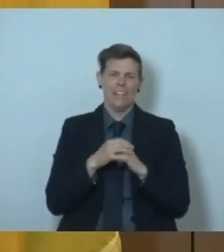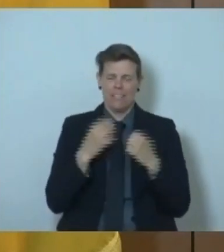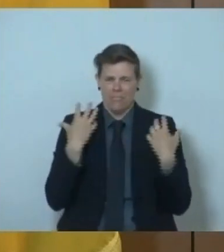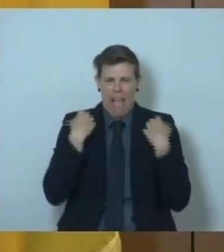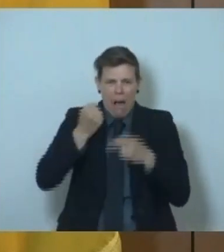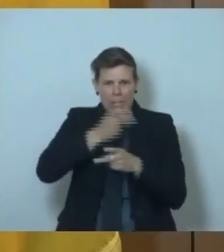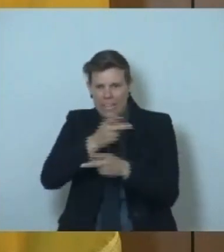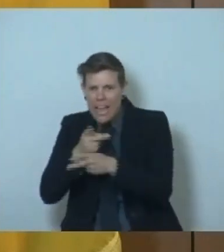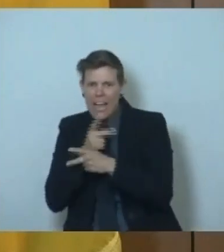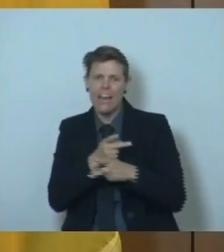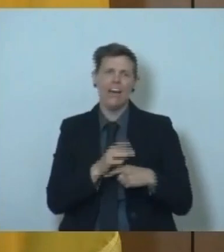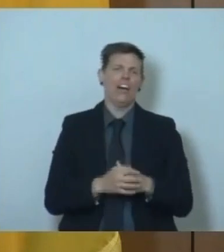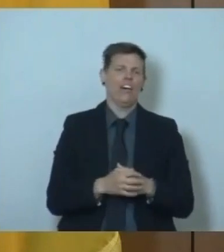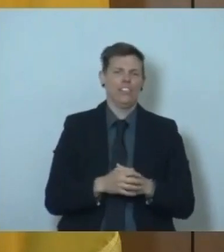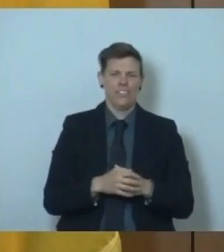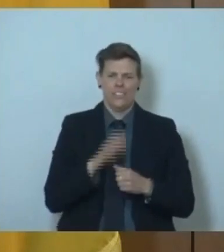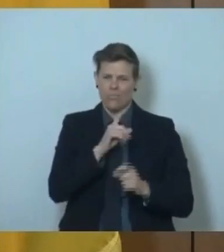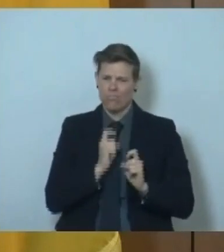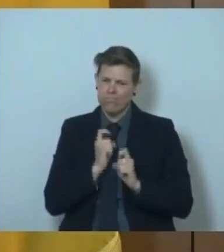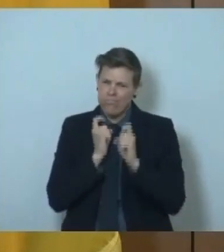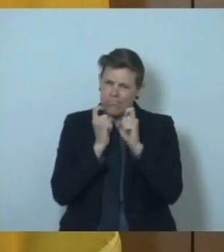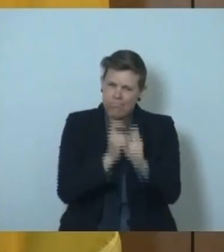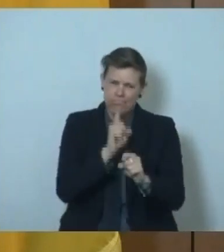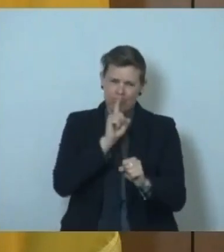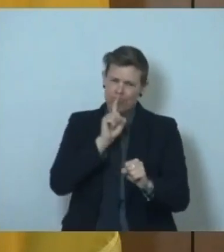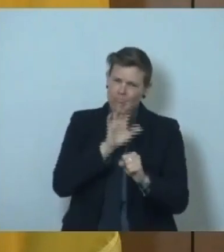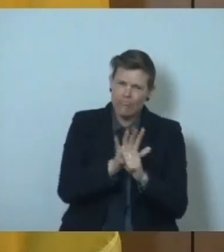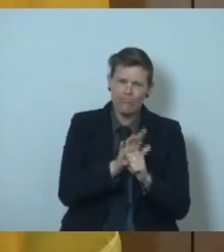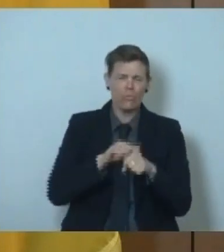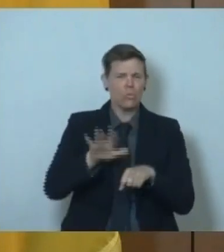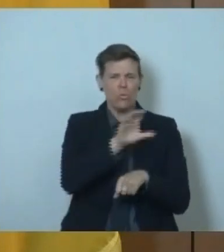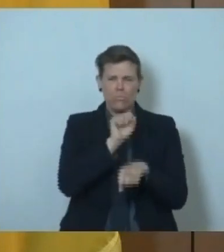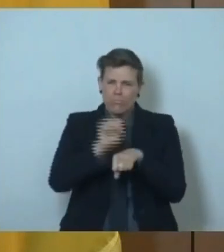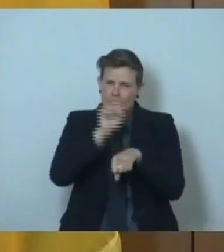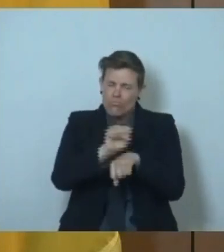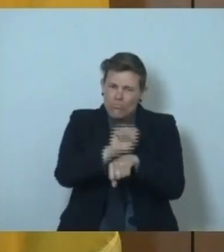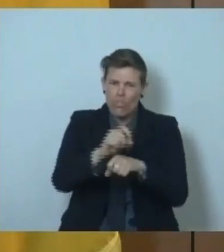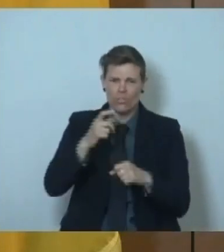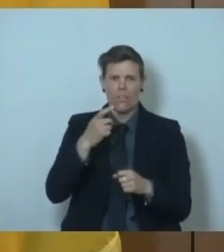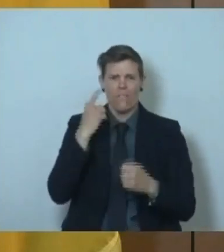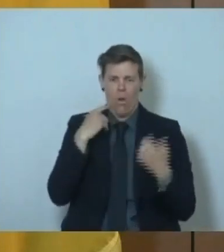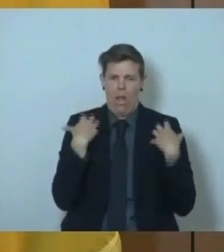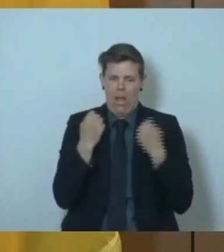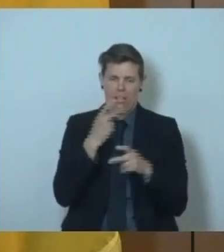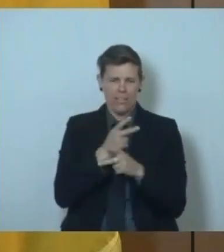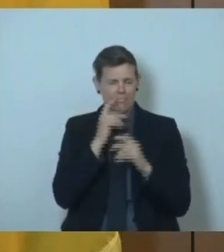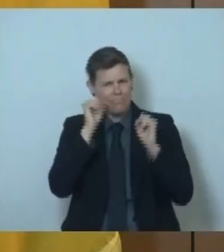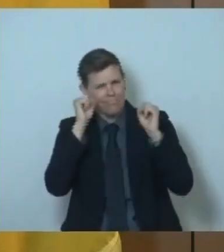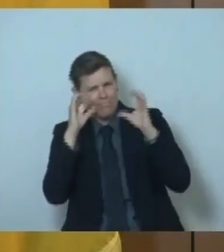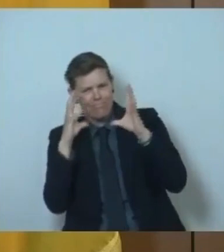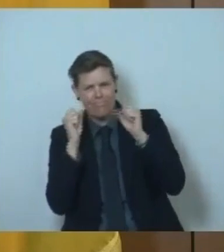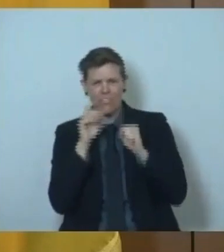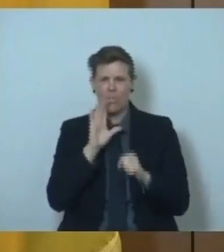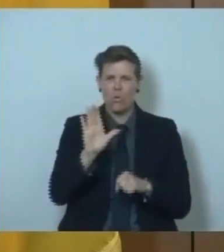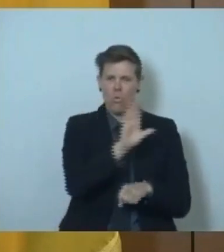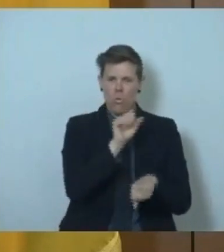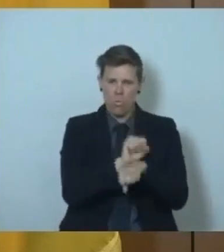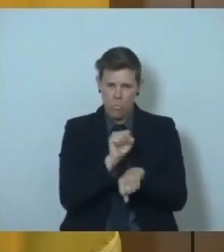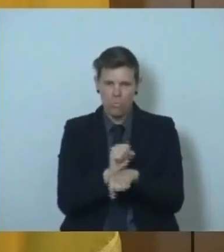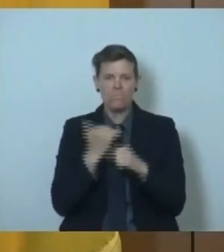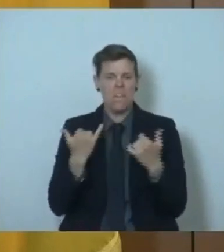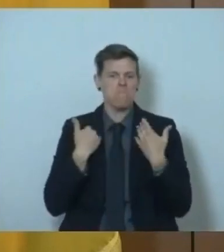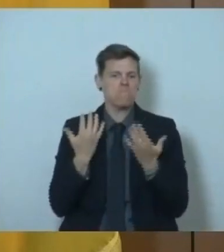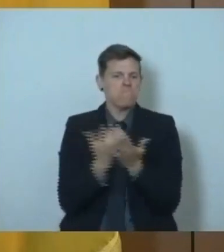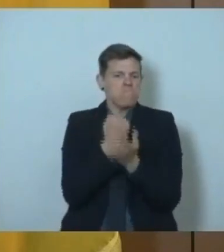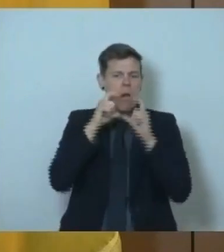responder. All of us in New Mexico are grateful for your incredible work and service. All right, I'm going to take the mask off. I